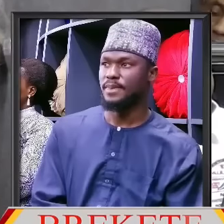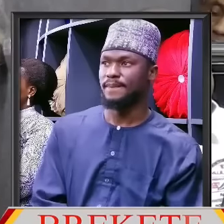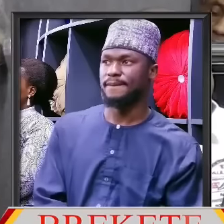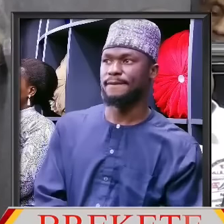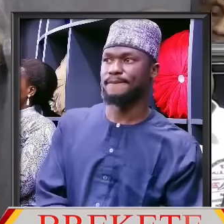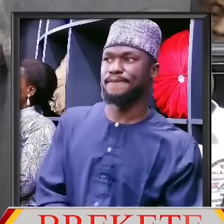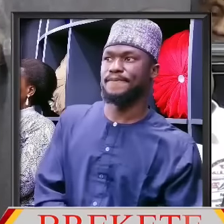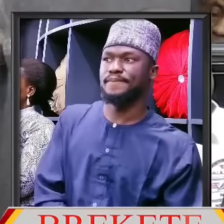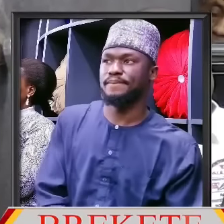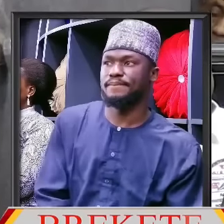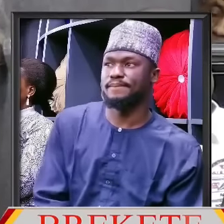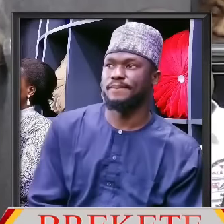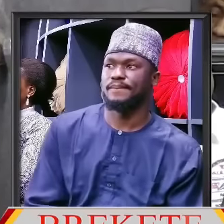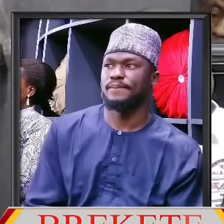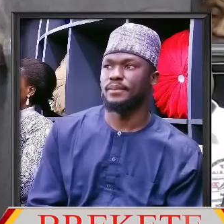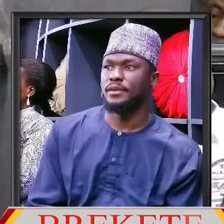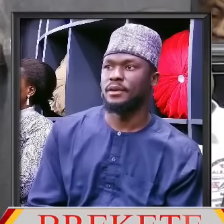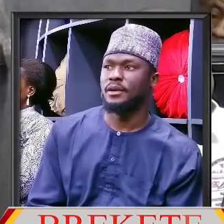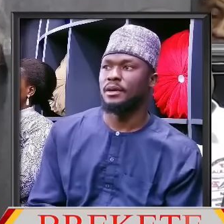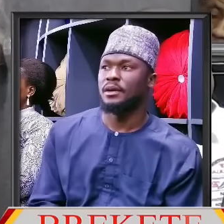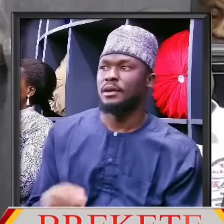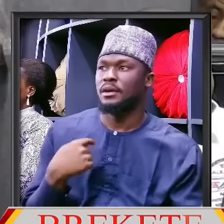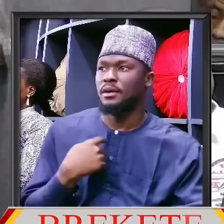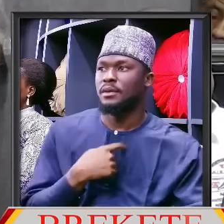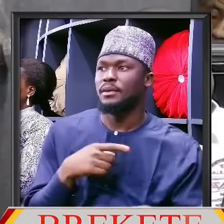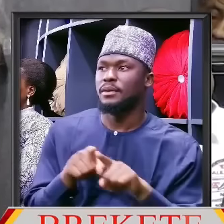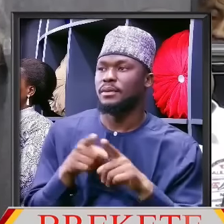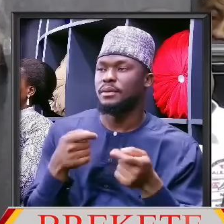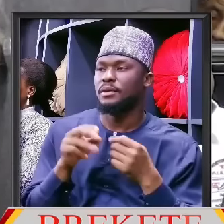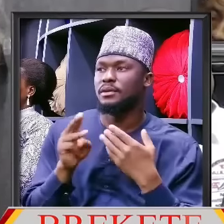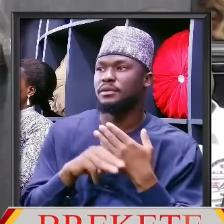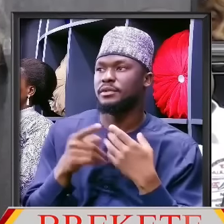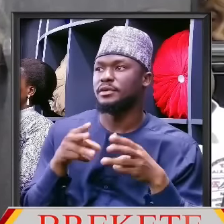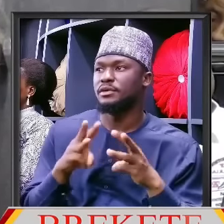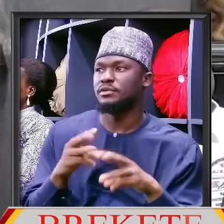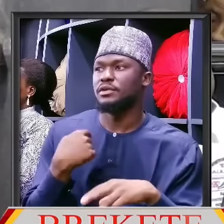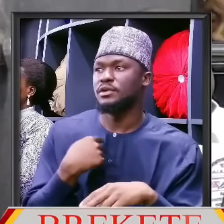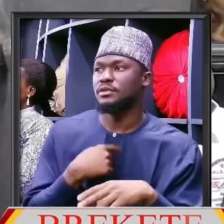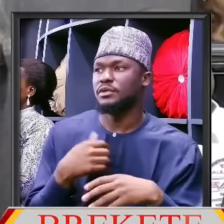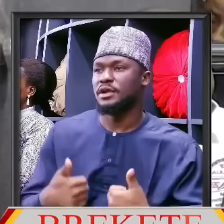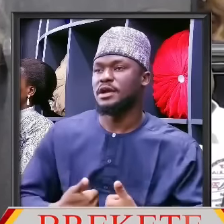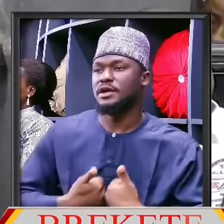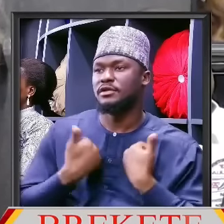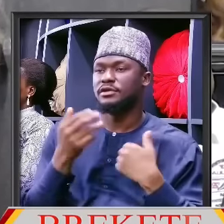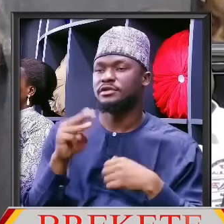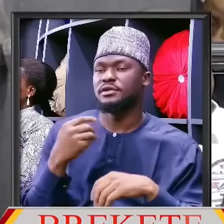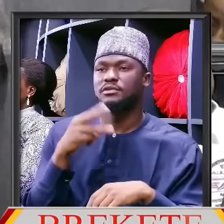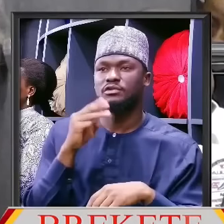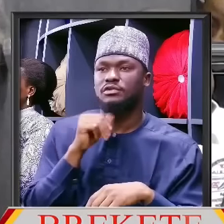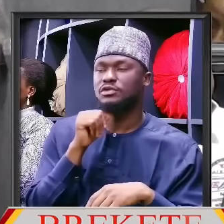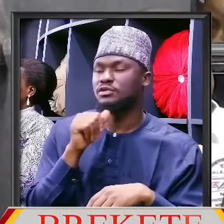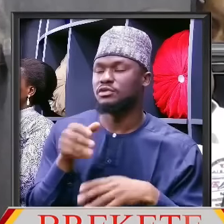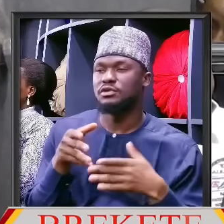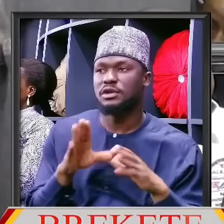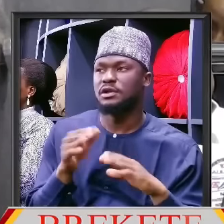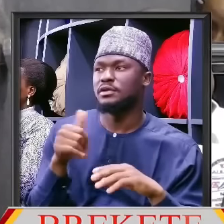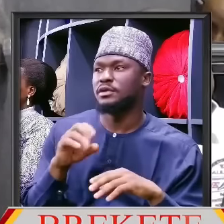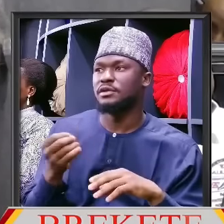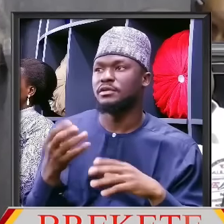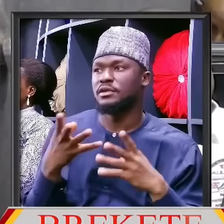but at least as management, we say, the way to address this now, we don't allow any further admission into the